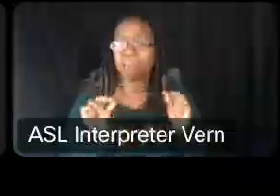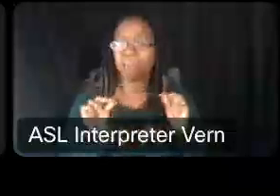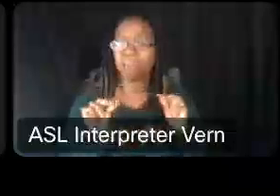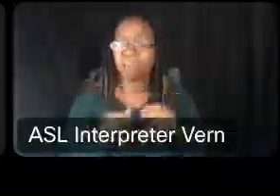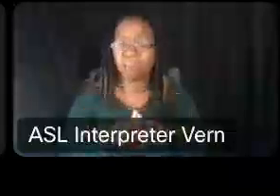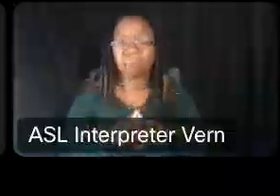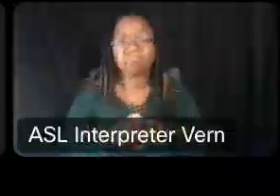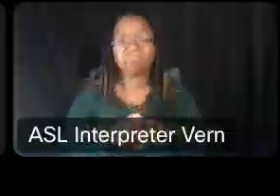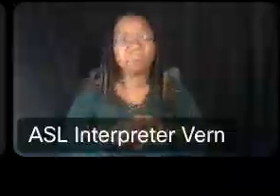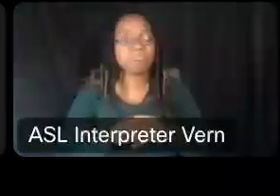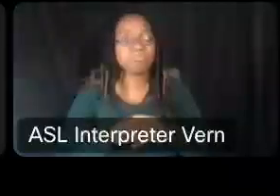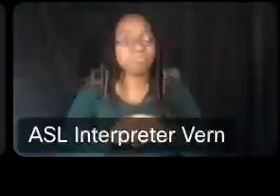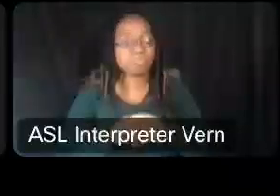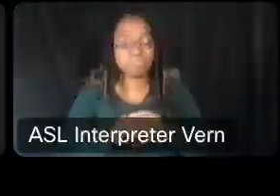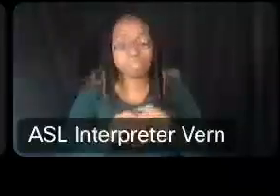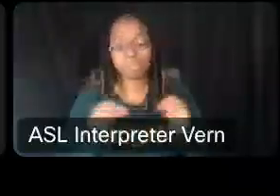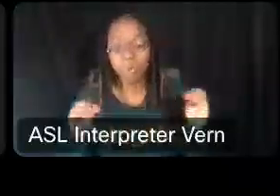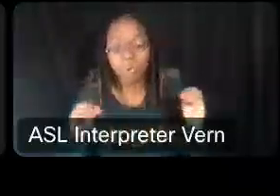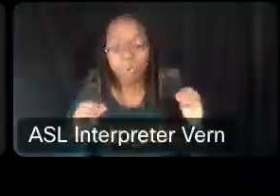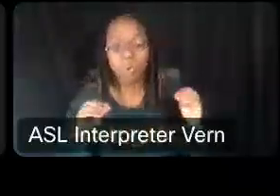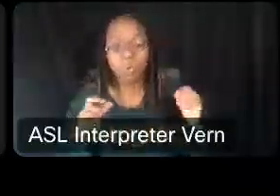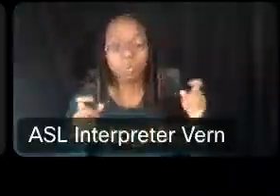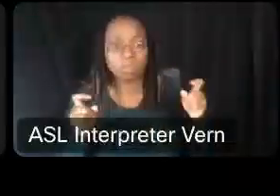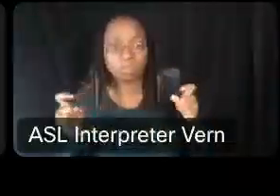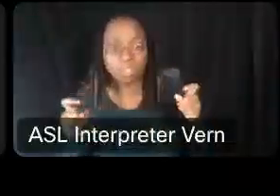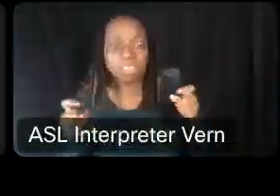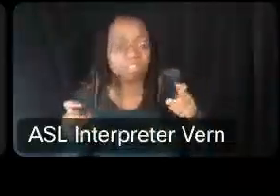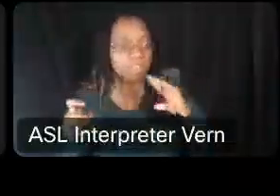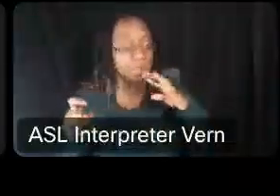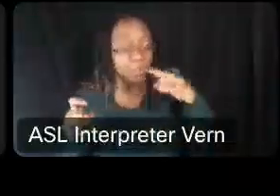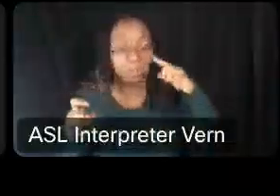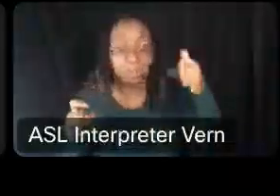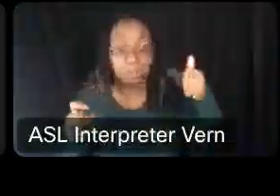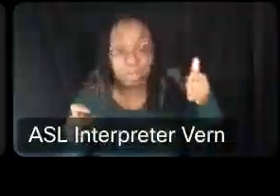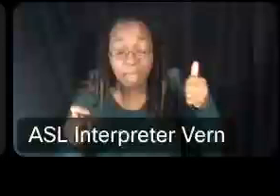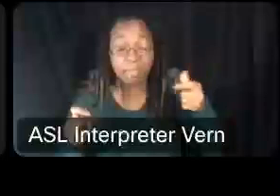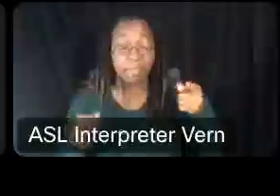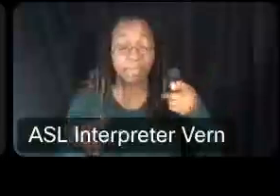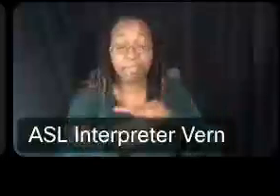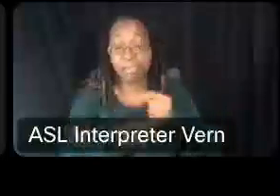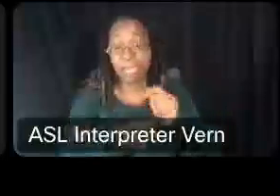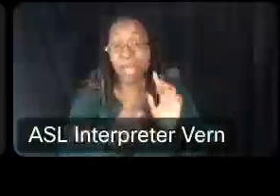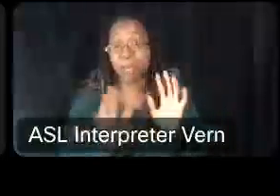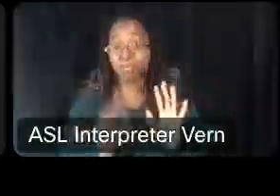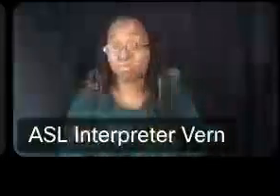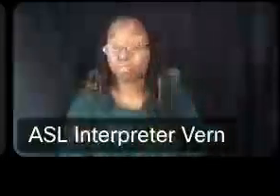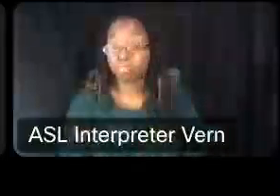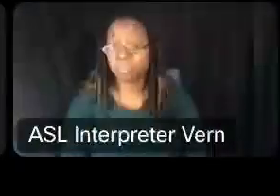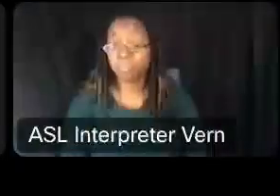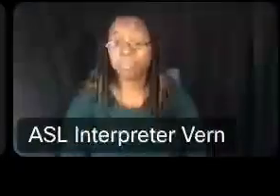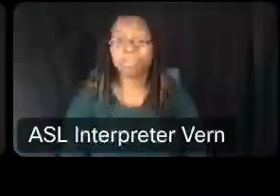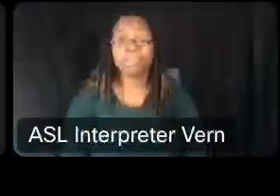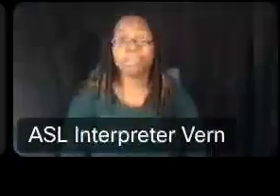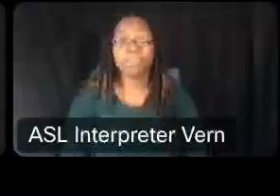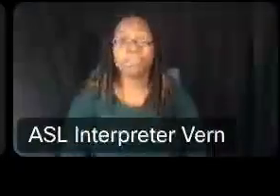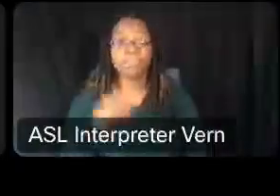any directing, they talked amongst themselves and they worked it out. What they decided